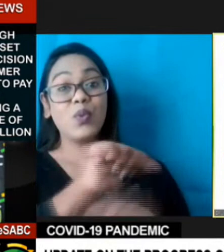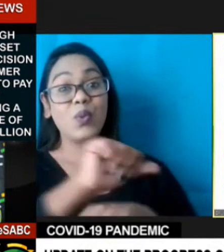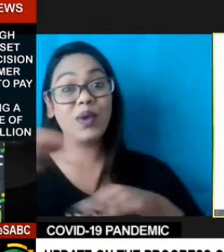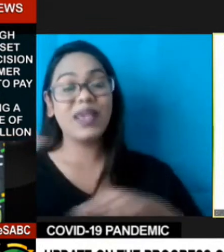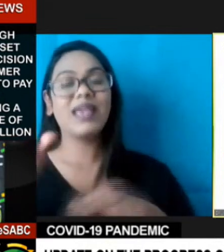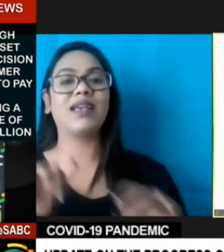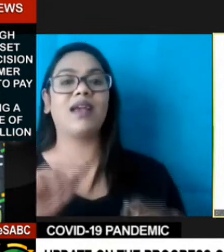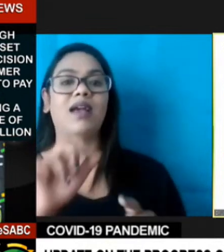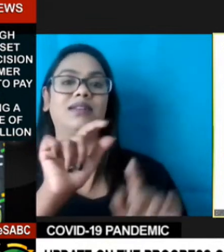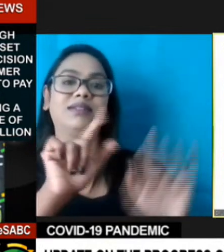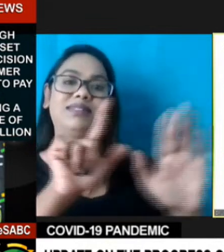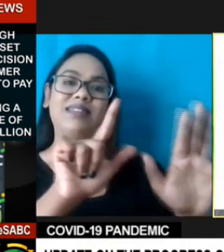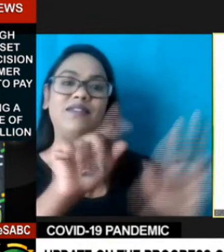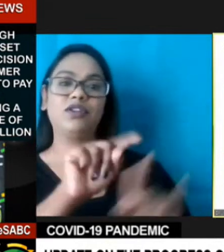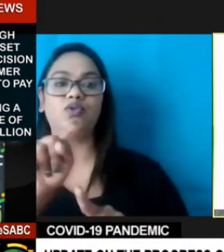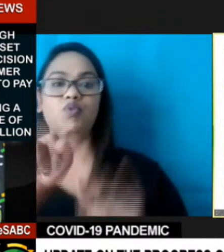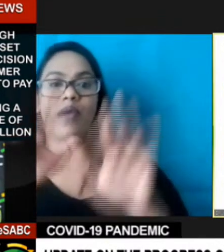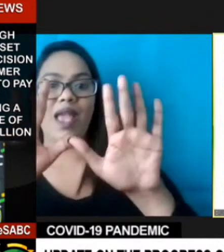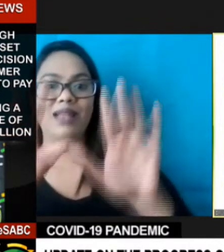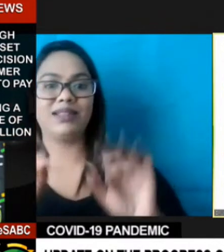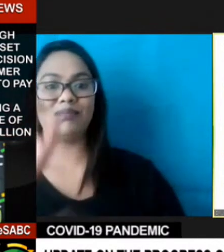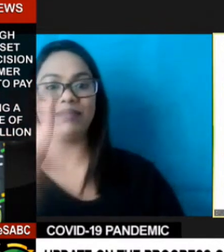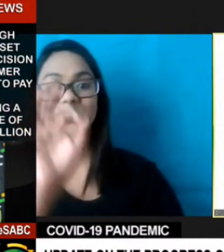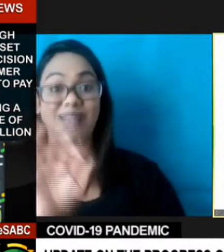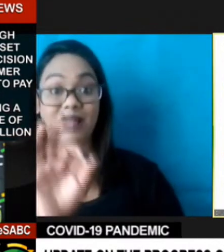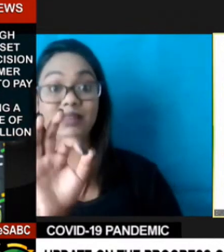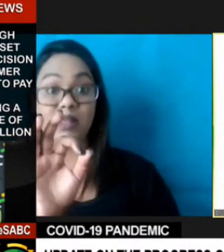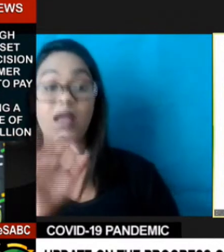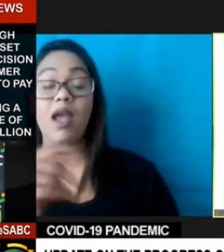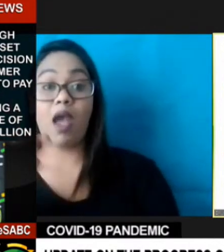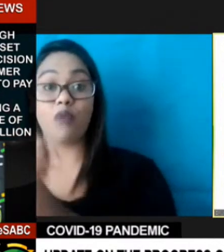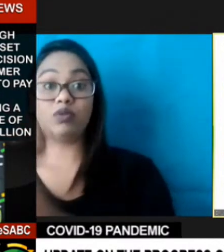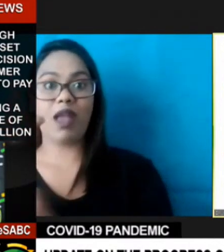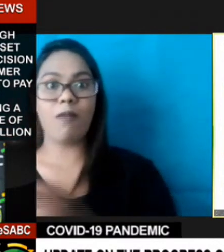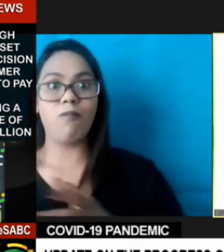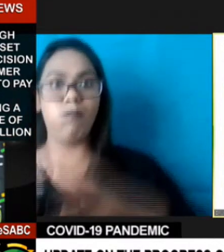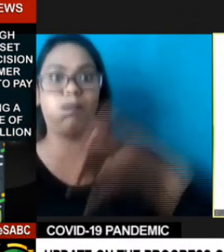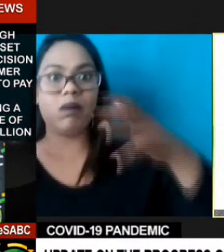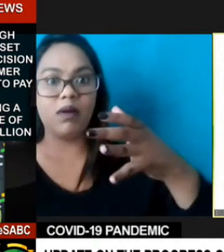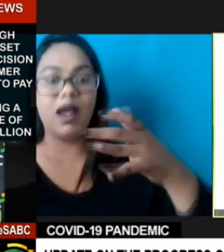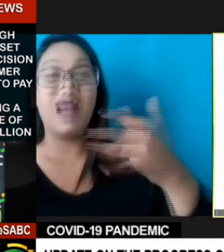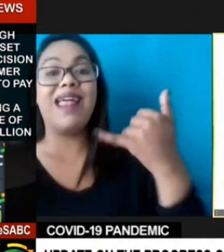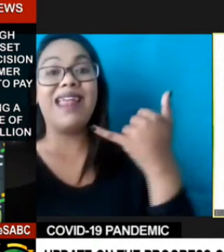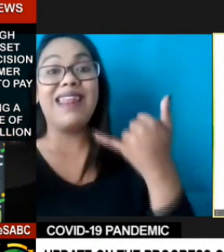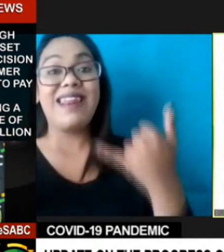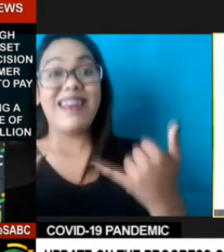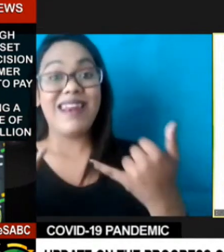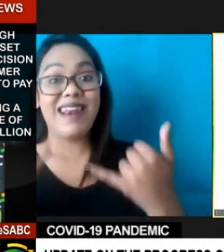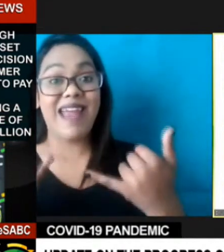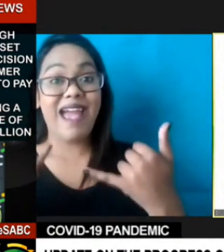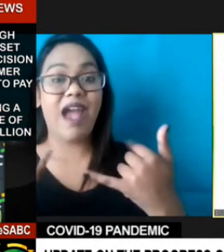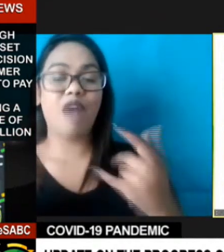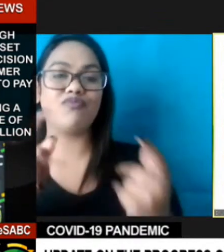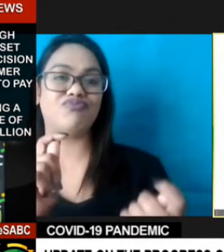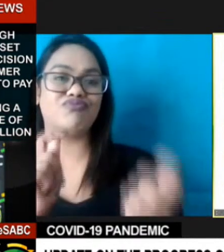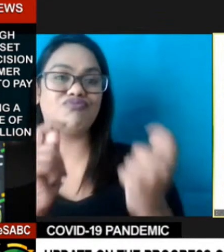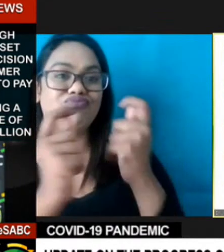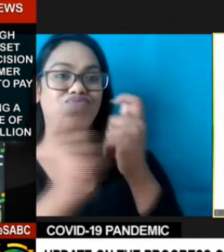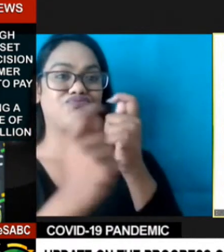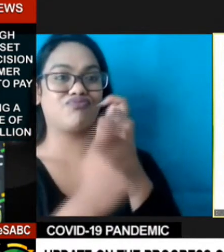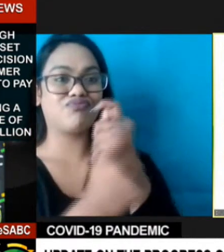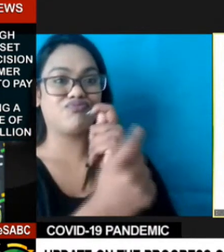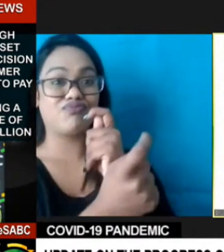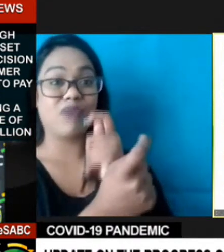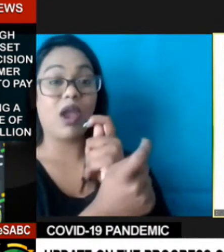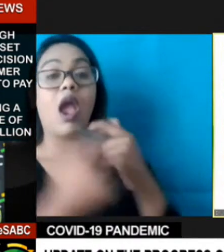number of cases in the fourth wave have exceeded the peaks of the third, the second, and the first